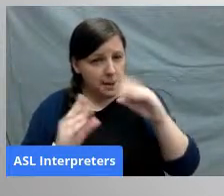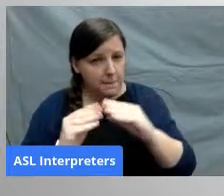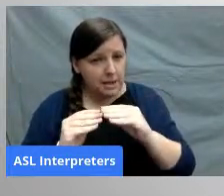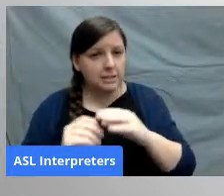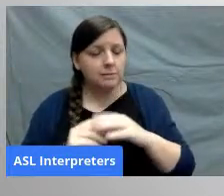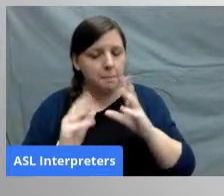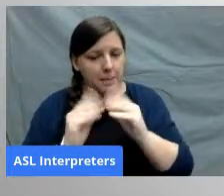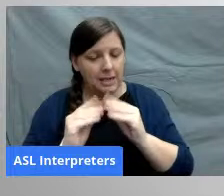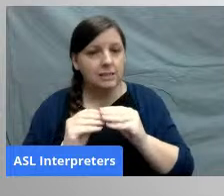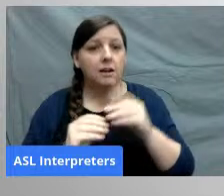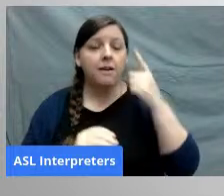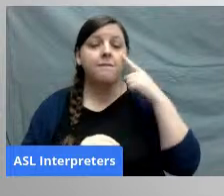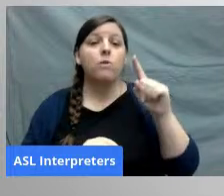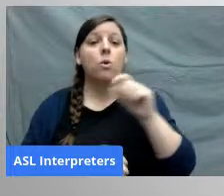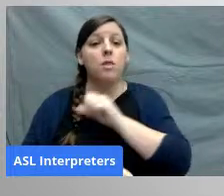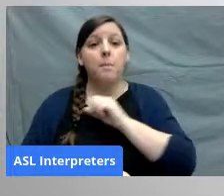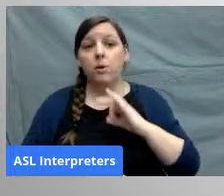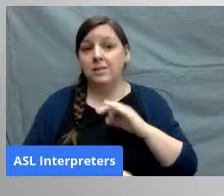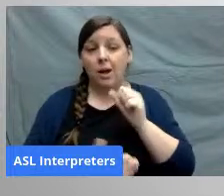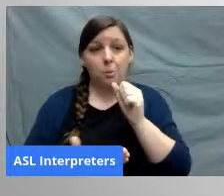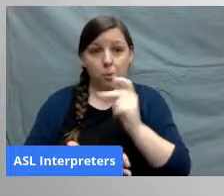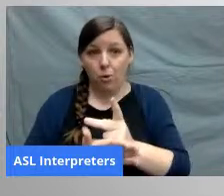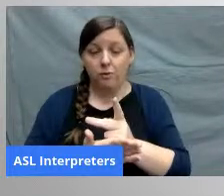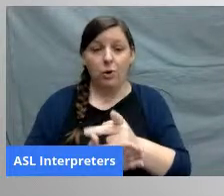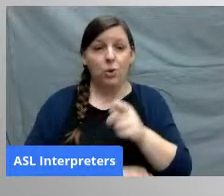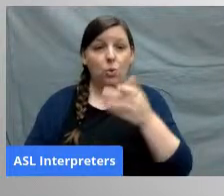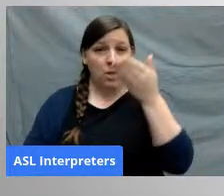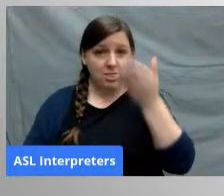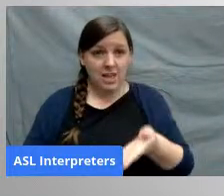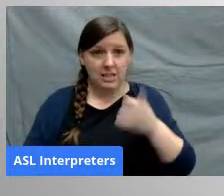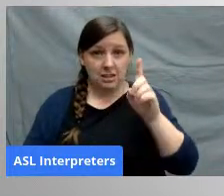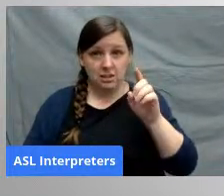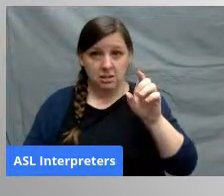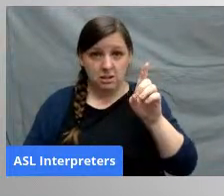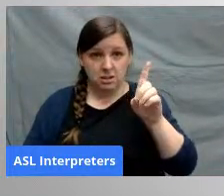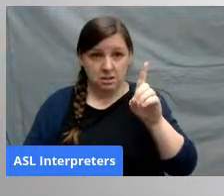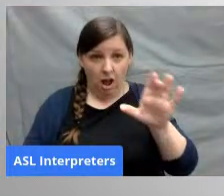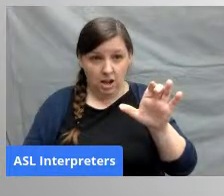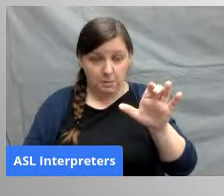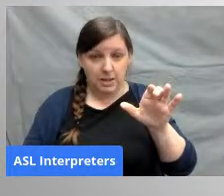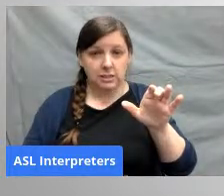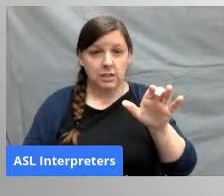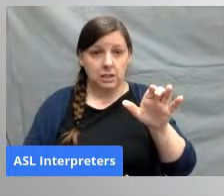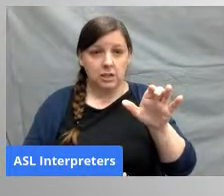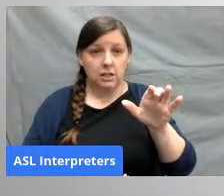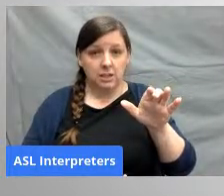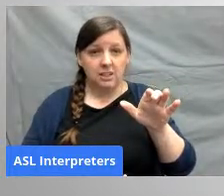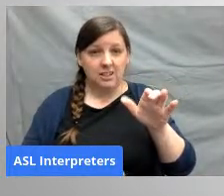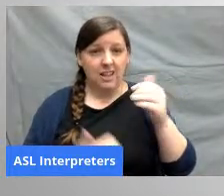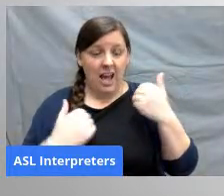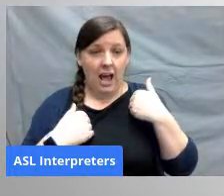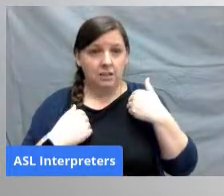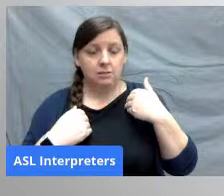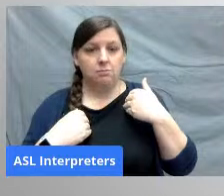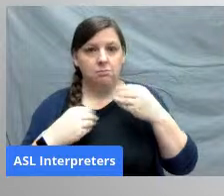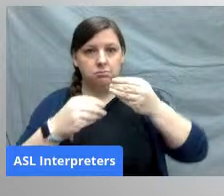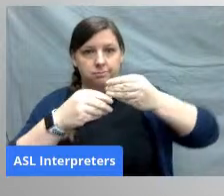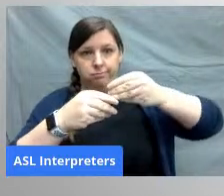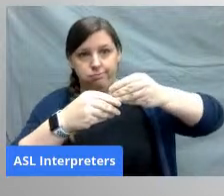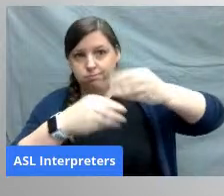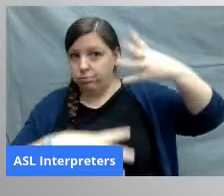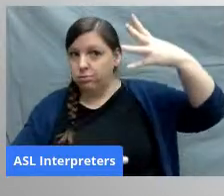personnel approvals or this document with, a lot of people in it, for the